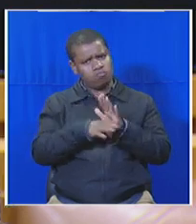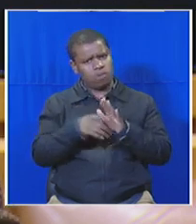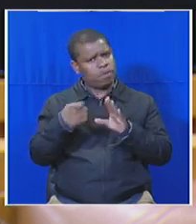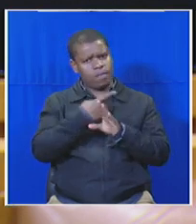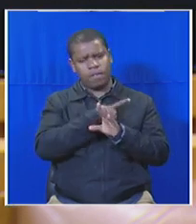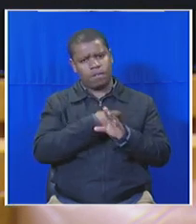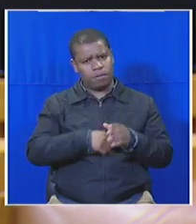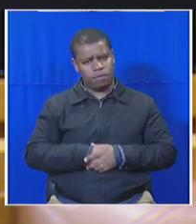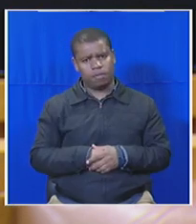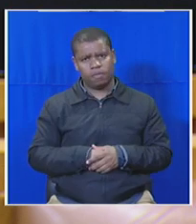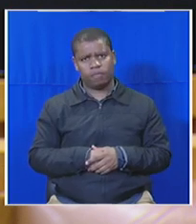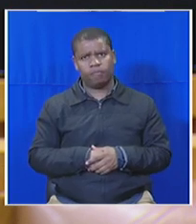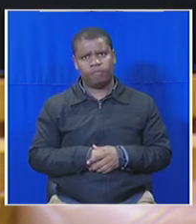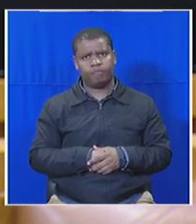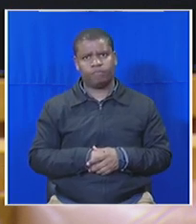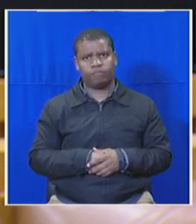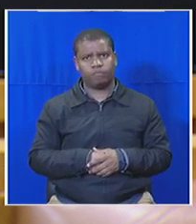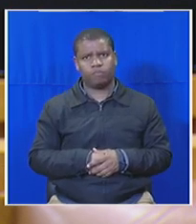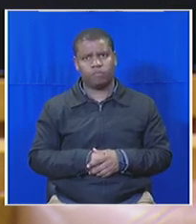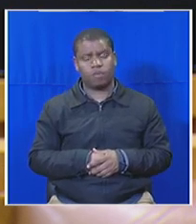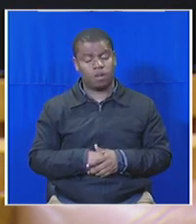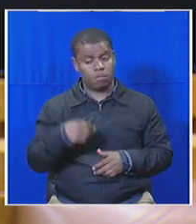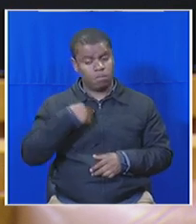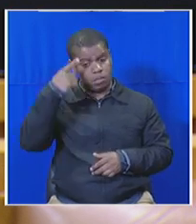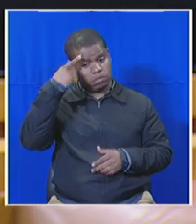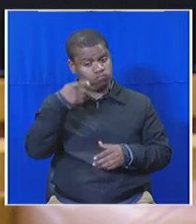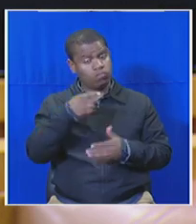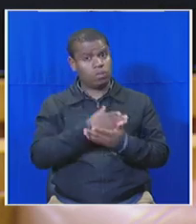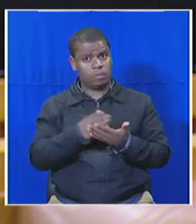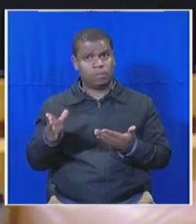yeah, that's it. I think we must withdraw that.